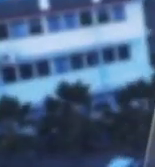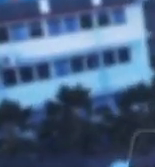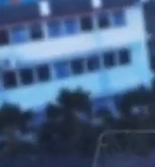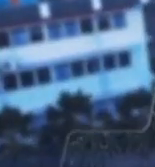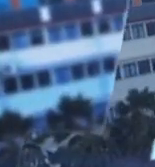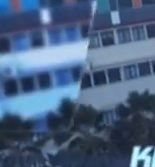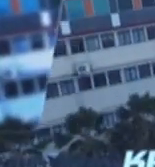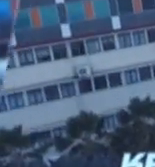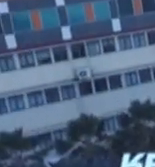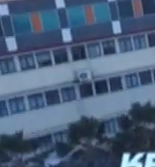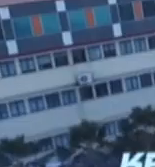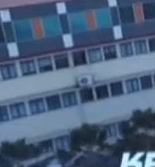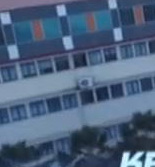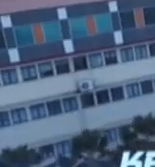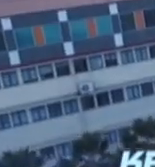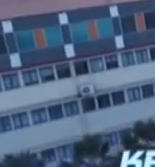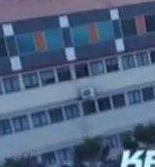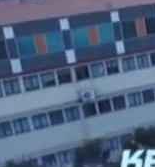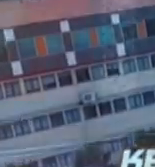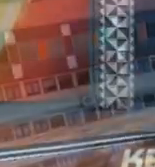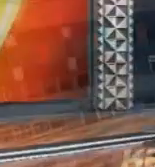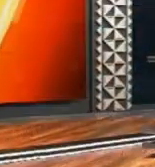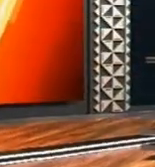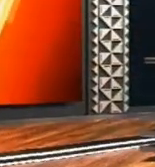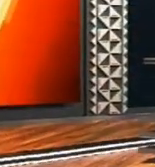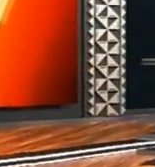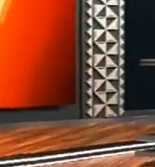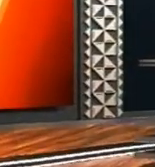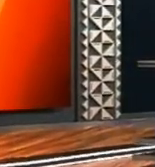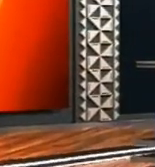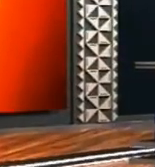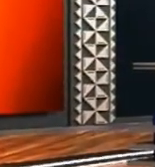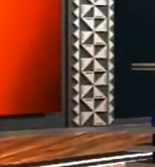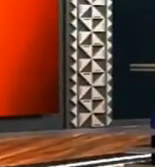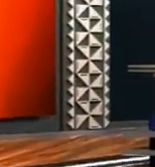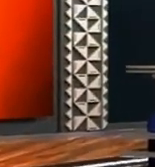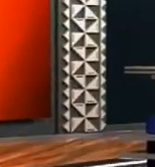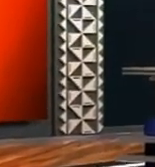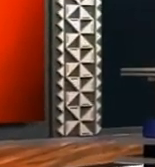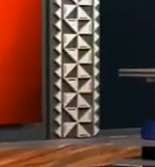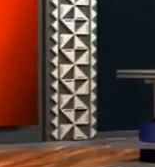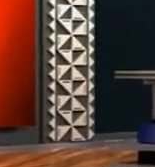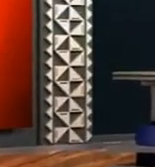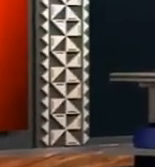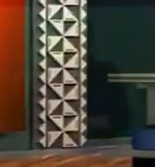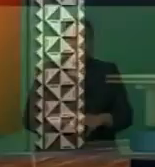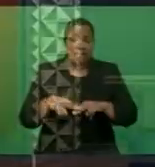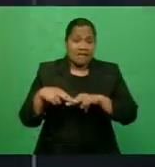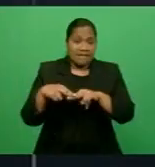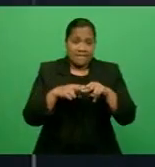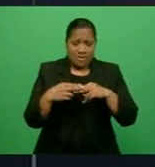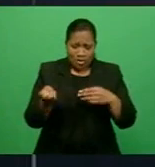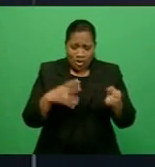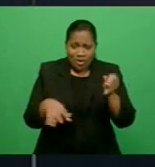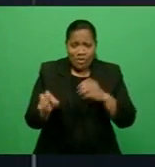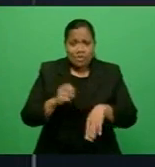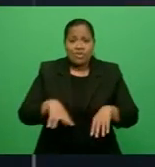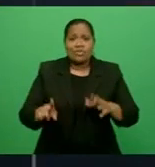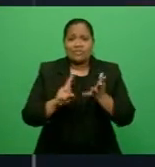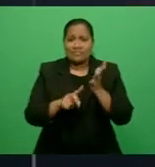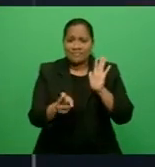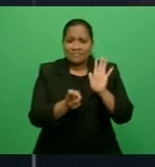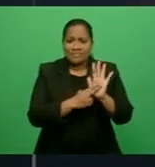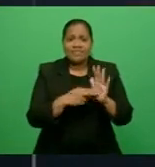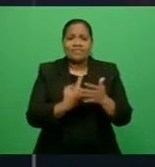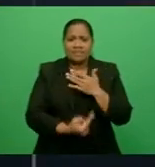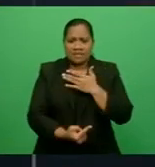From the studios of FBC Suva, Jackie Spade. Fiji's contribution to the United Nations has